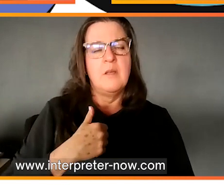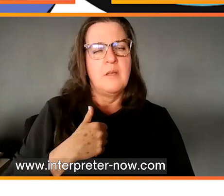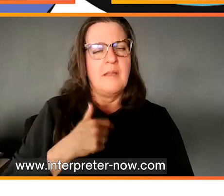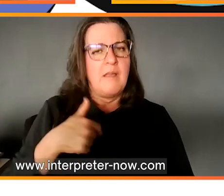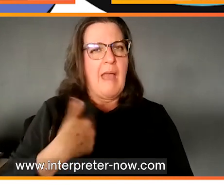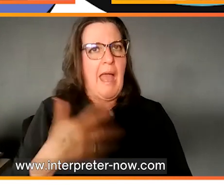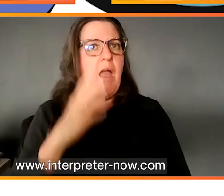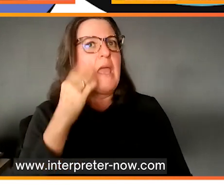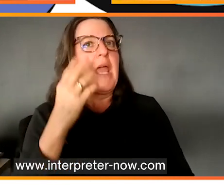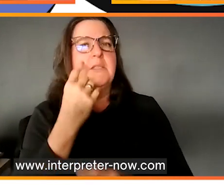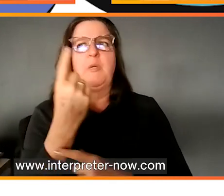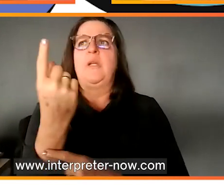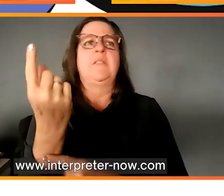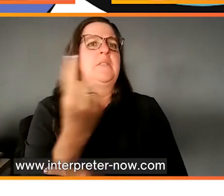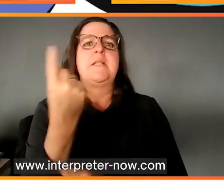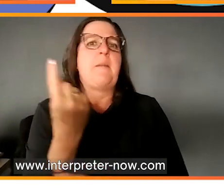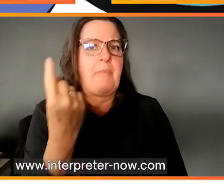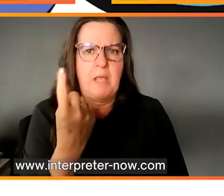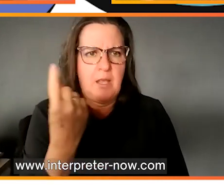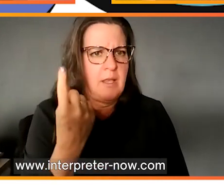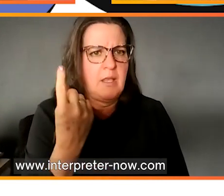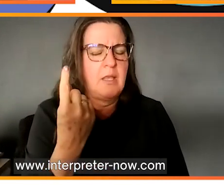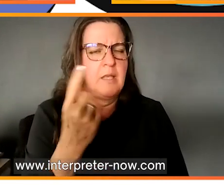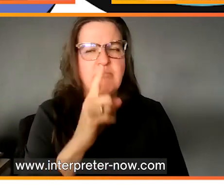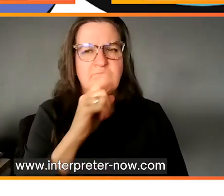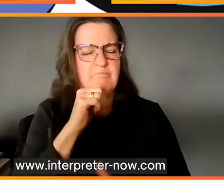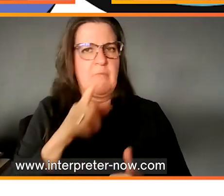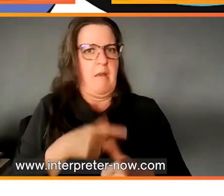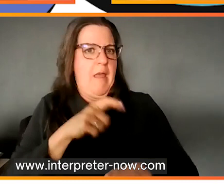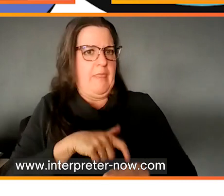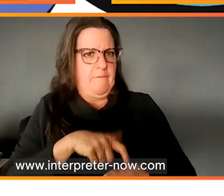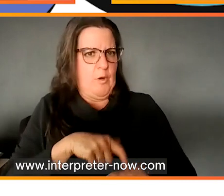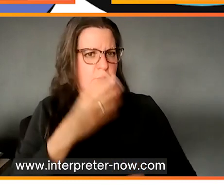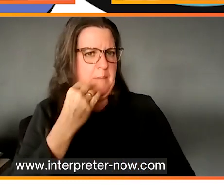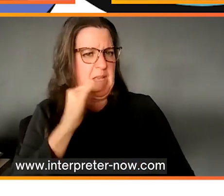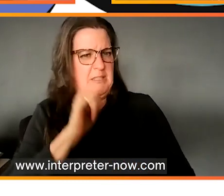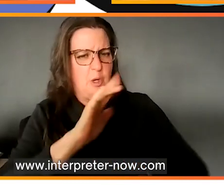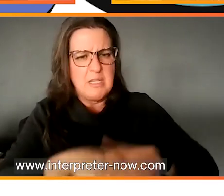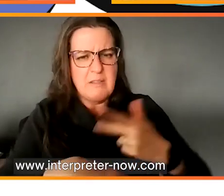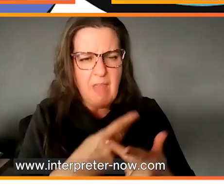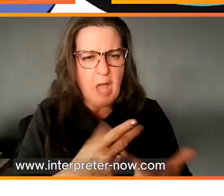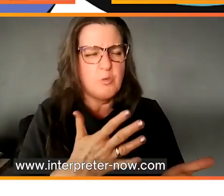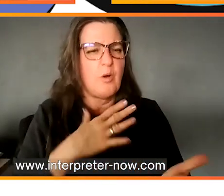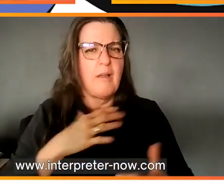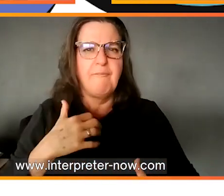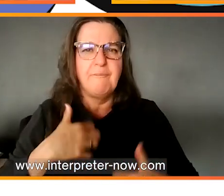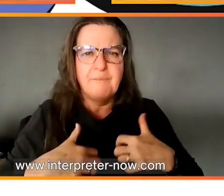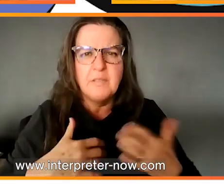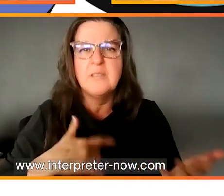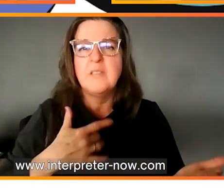misunderstanding. And really, to be honest, I started writing almost immediately upon my